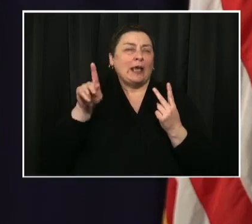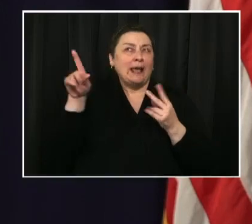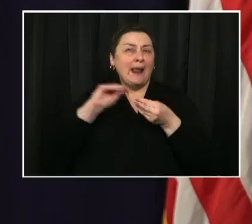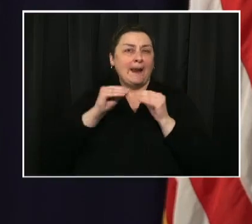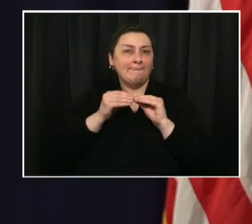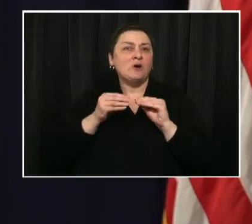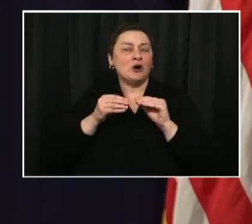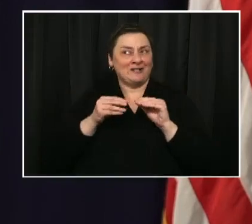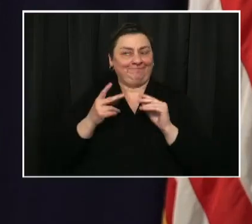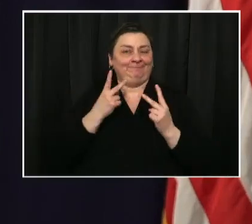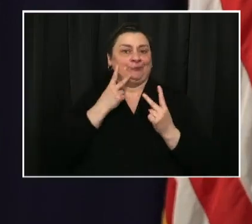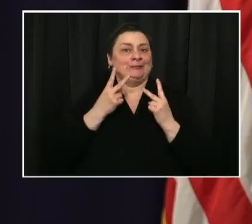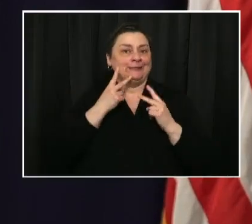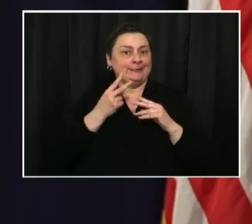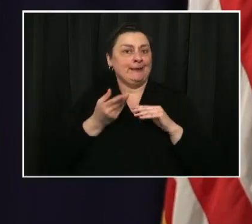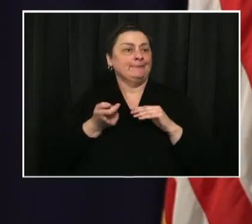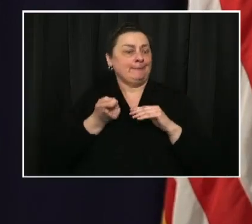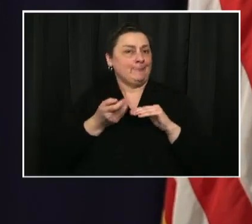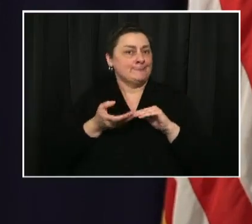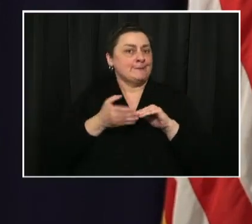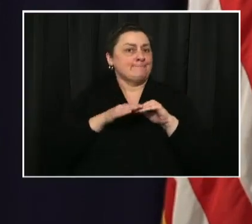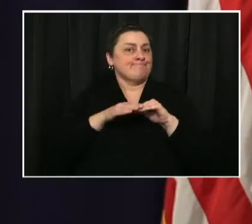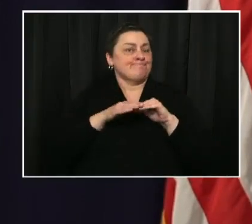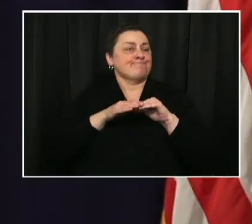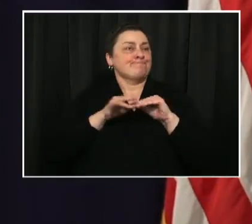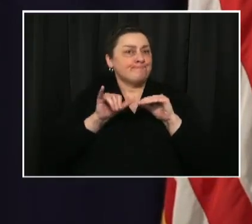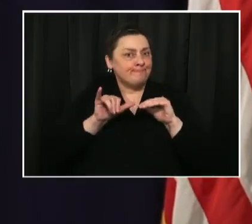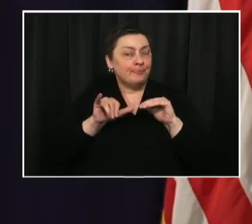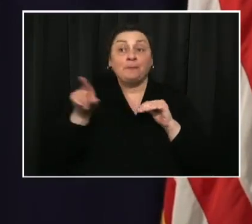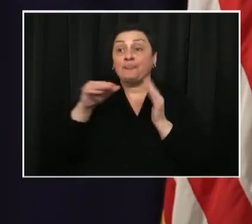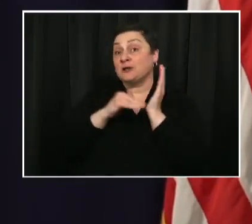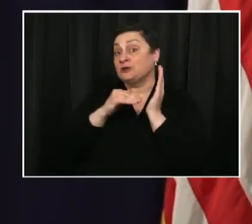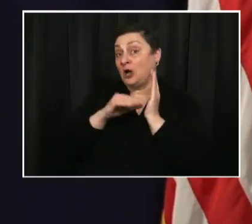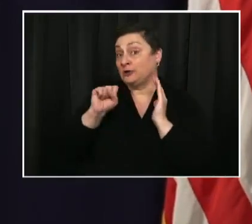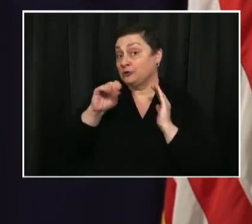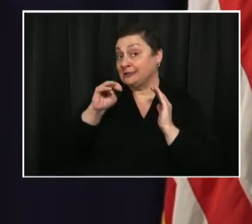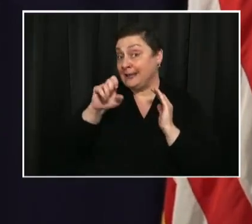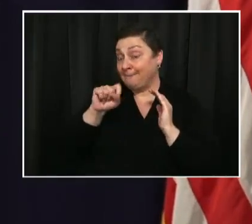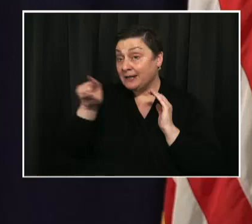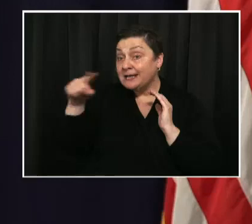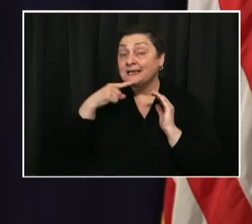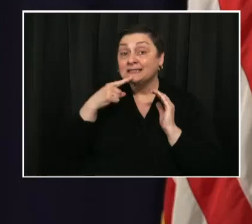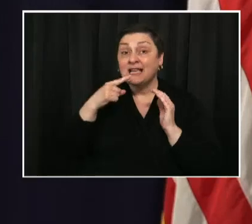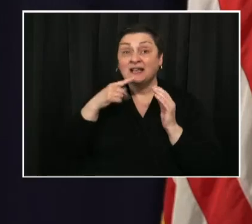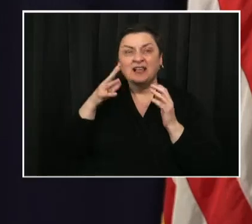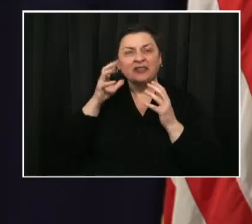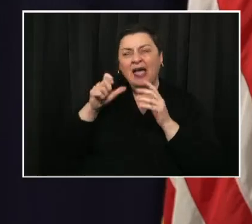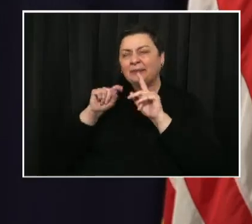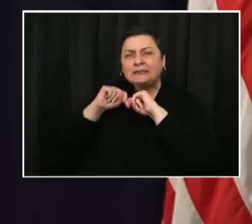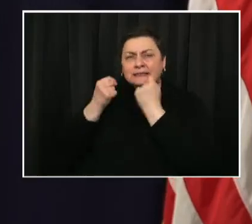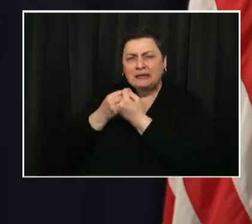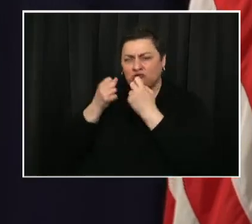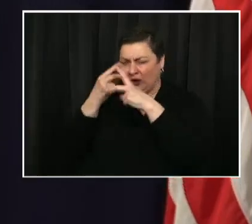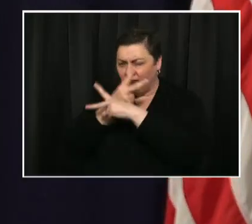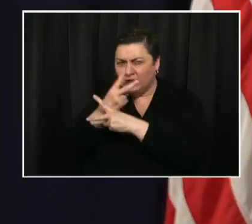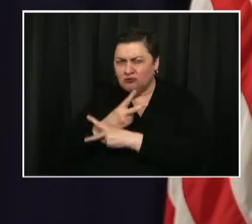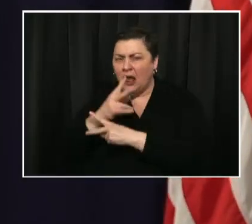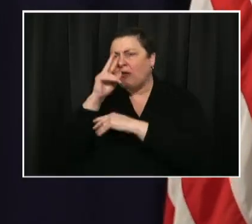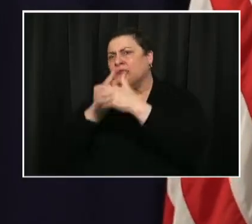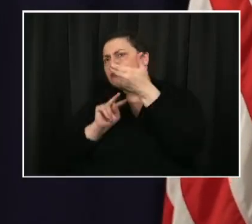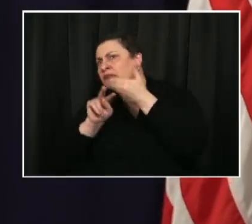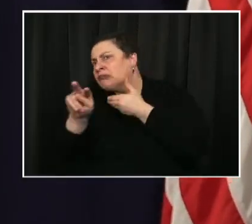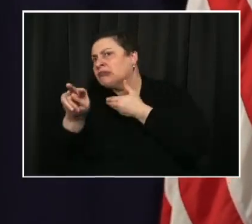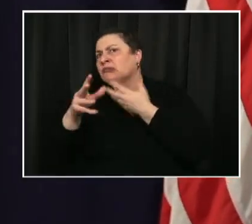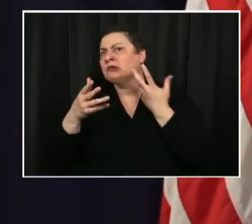time. As Dr. Samet mentioned, the modeling team is helping provide us projections of what we would